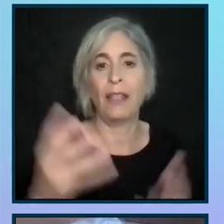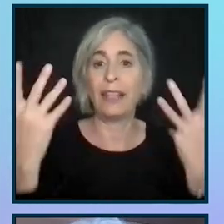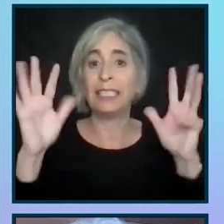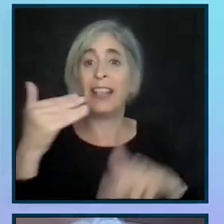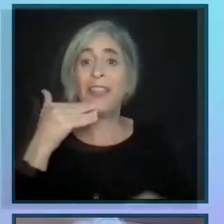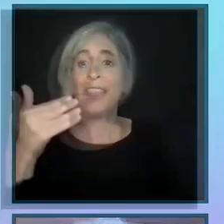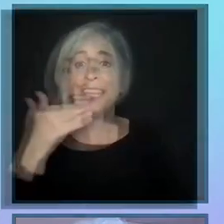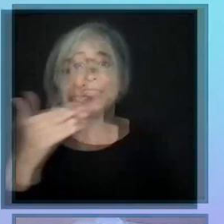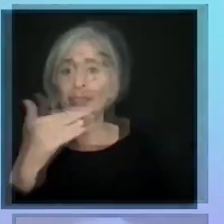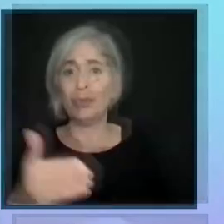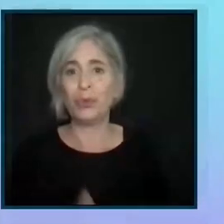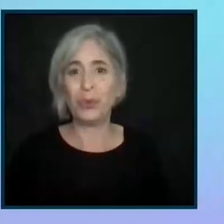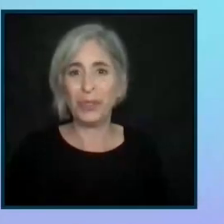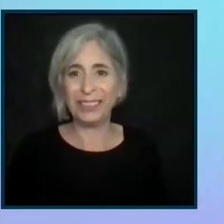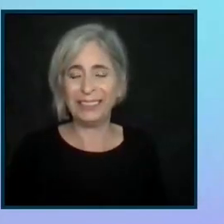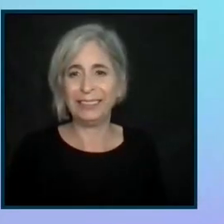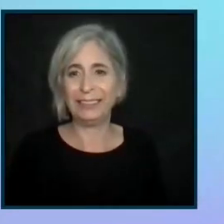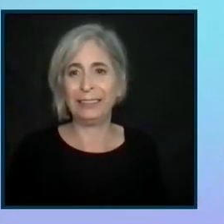Thank you.